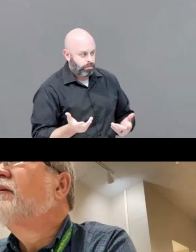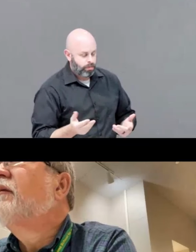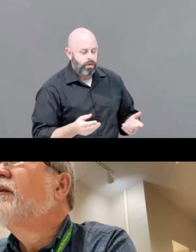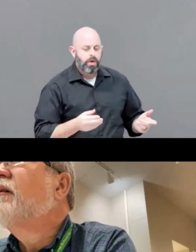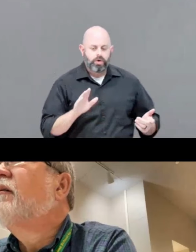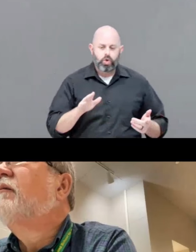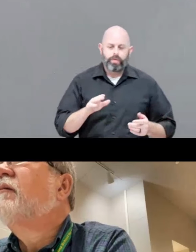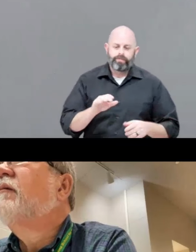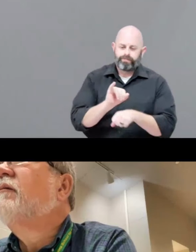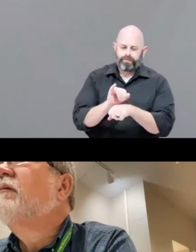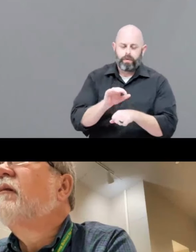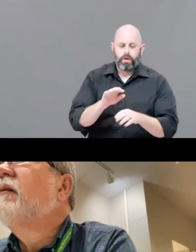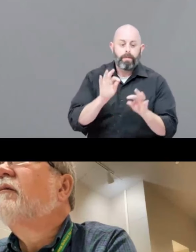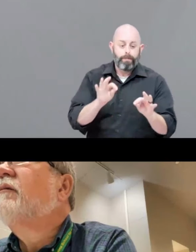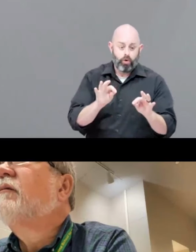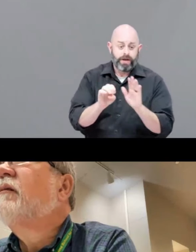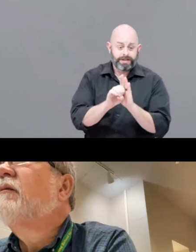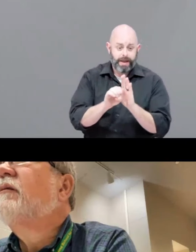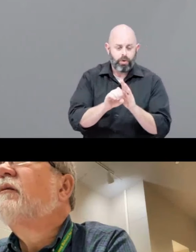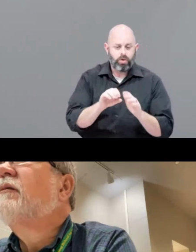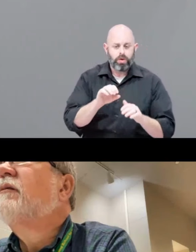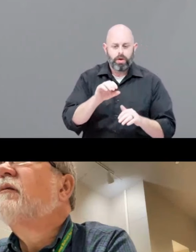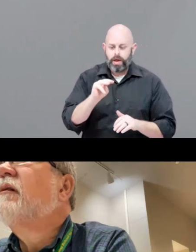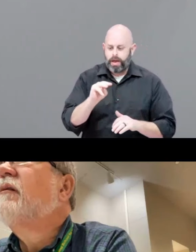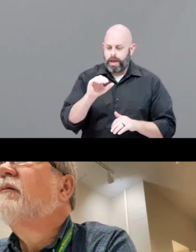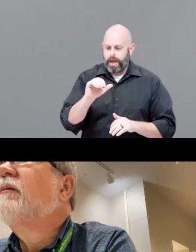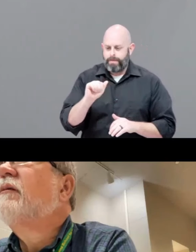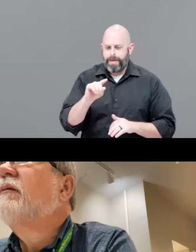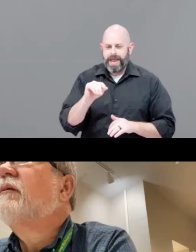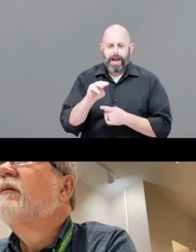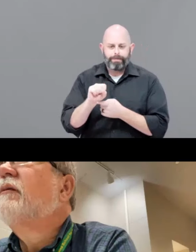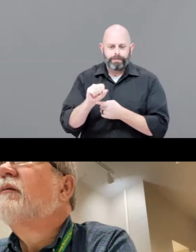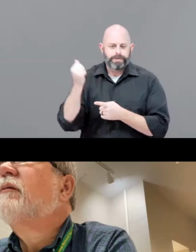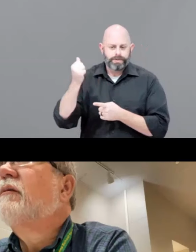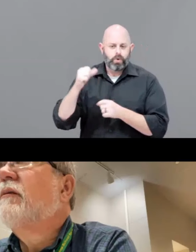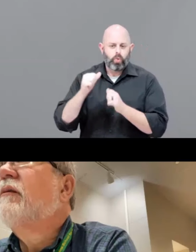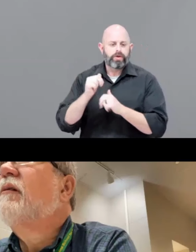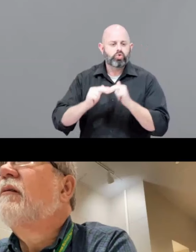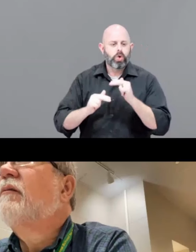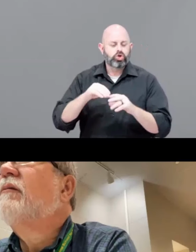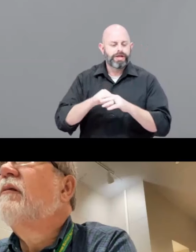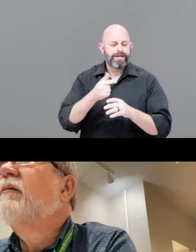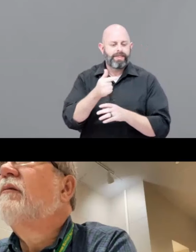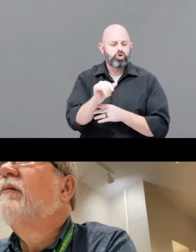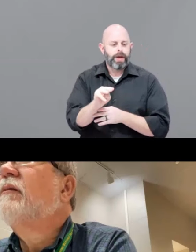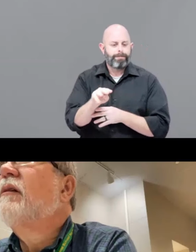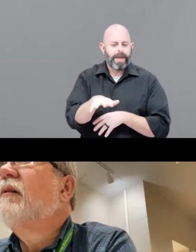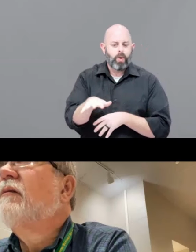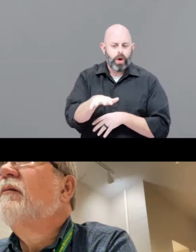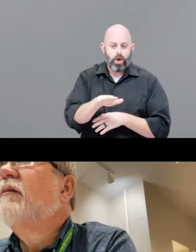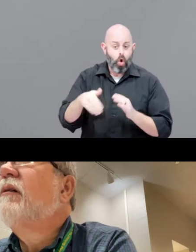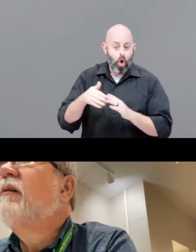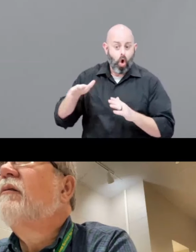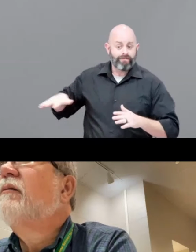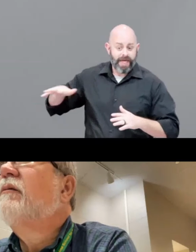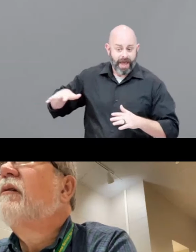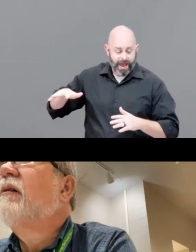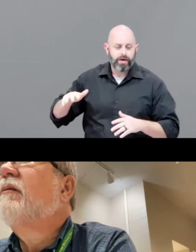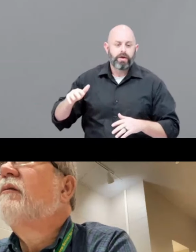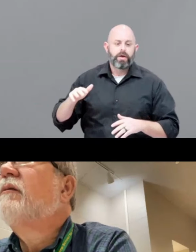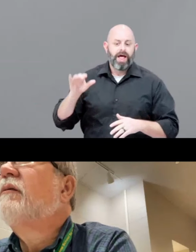a perfect example is Dawn McAdams with the construction in the gym area and all of that. We